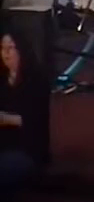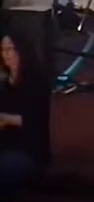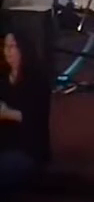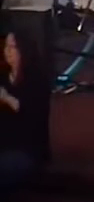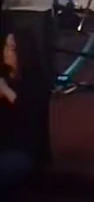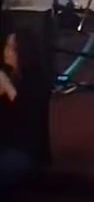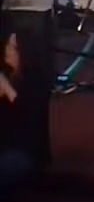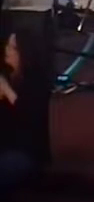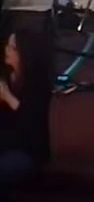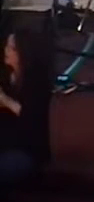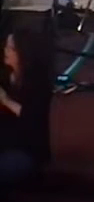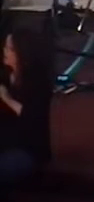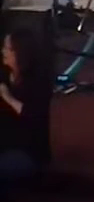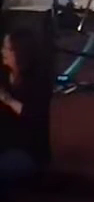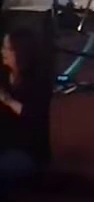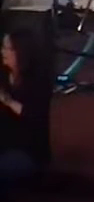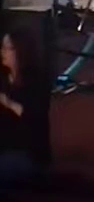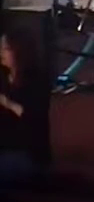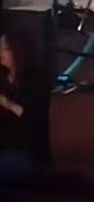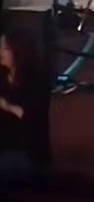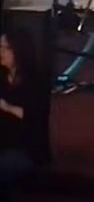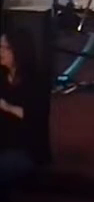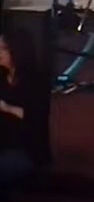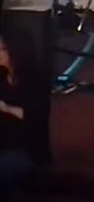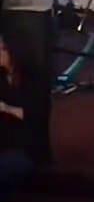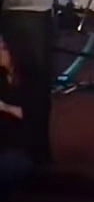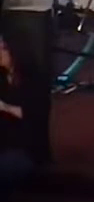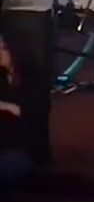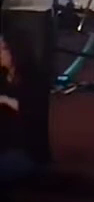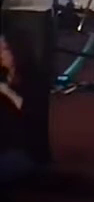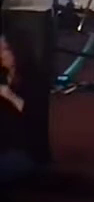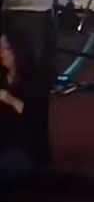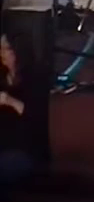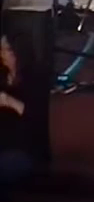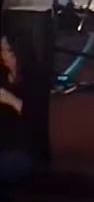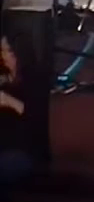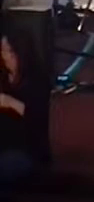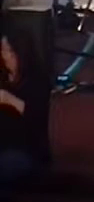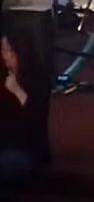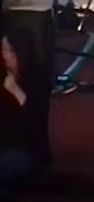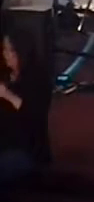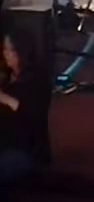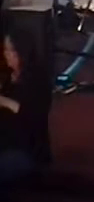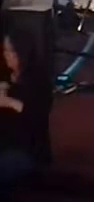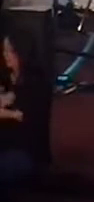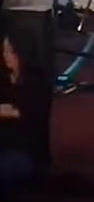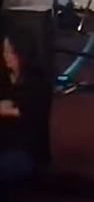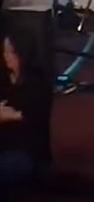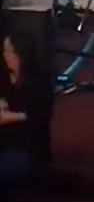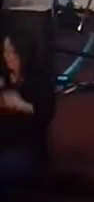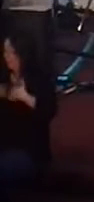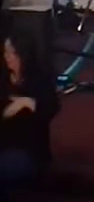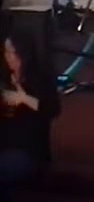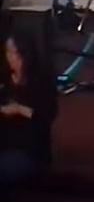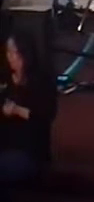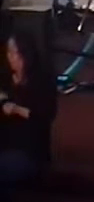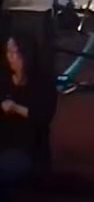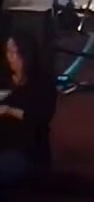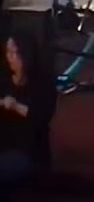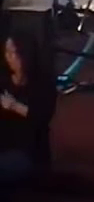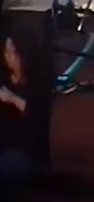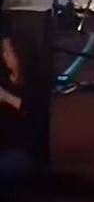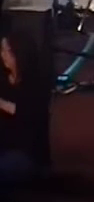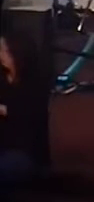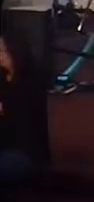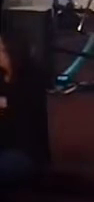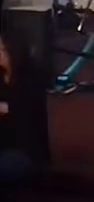mean, there's nothing better as a husband when I wake up and I take care of Piper and I do the laundry and wash the dishes and Angel comes down and she